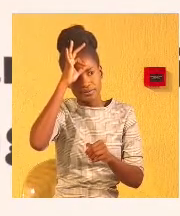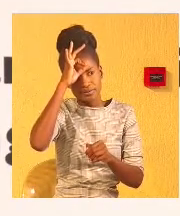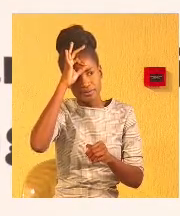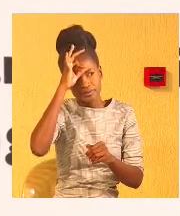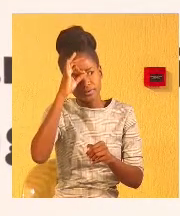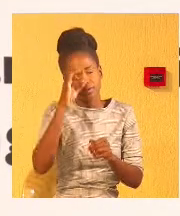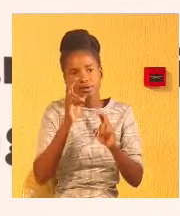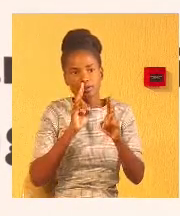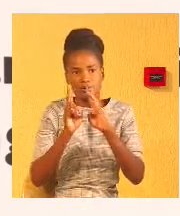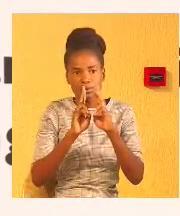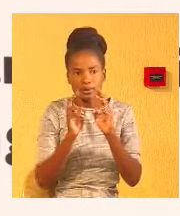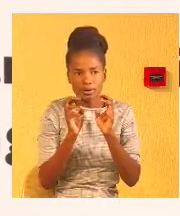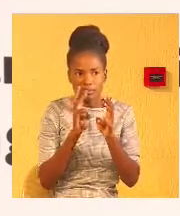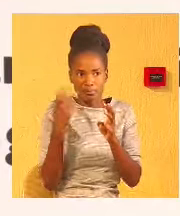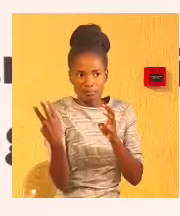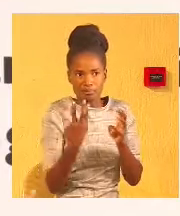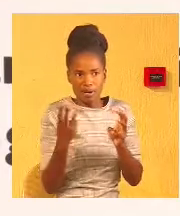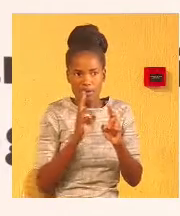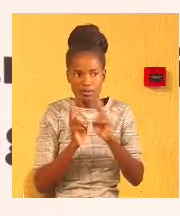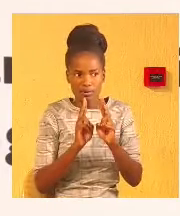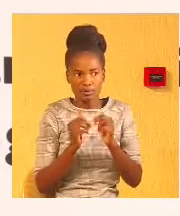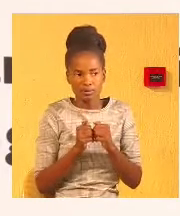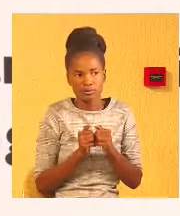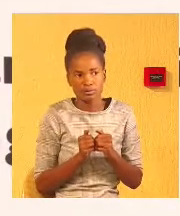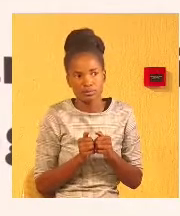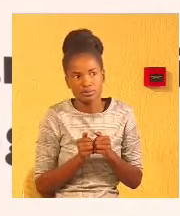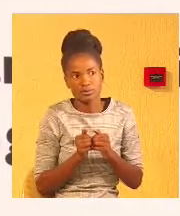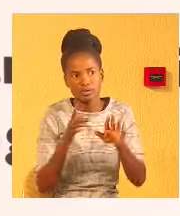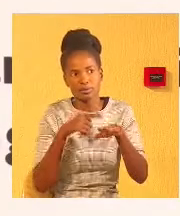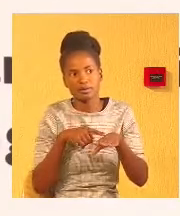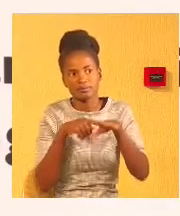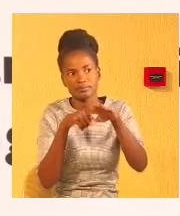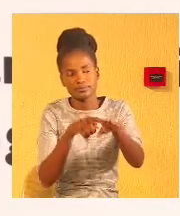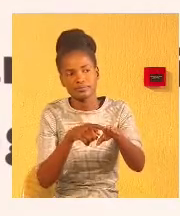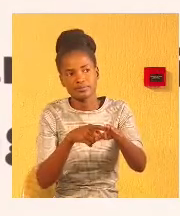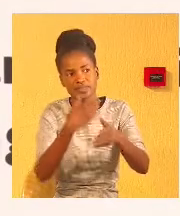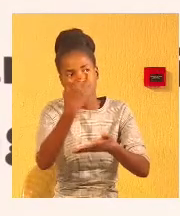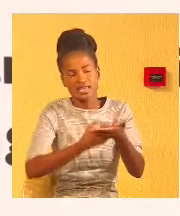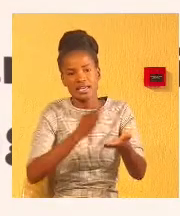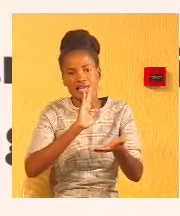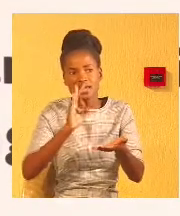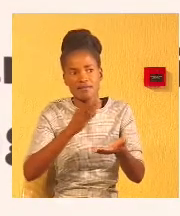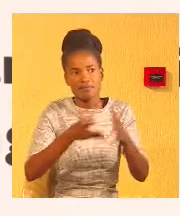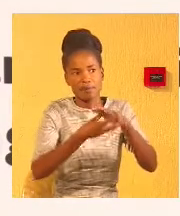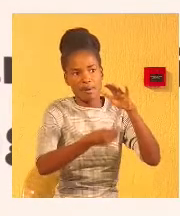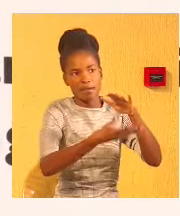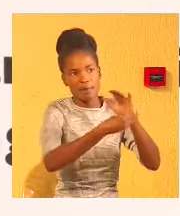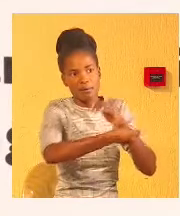ourselves that as from tomorrow when these forms are distributed